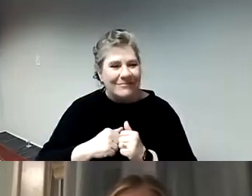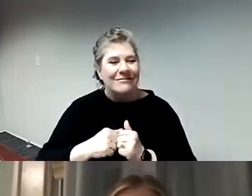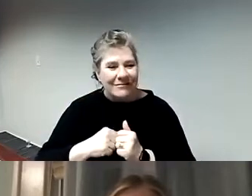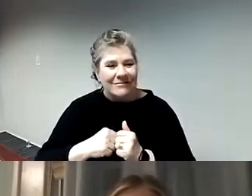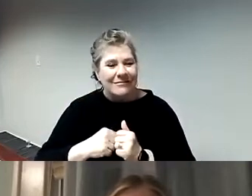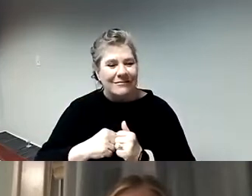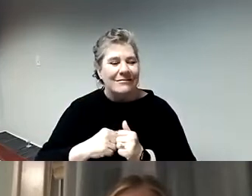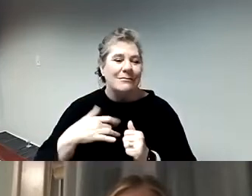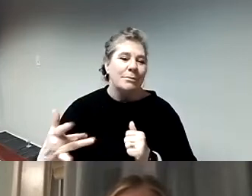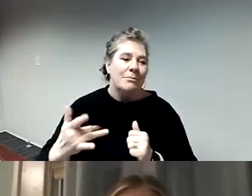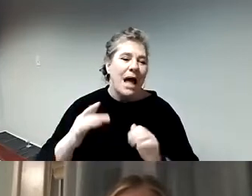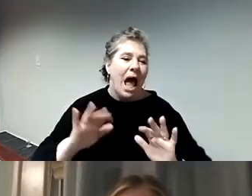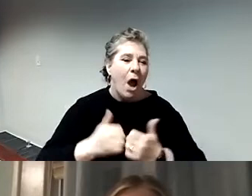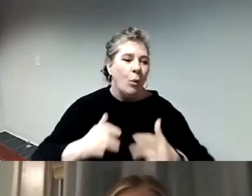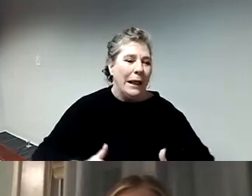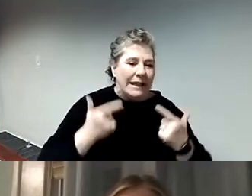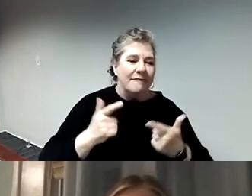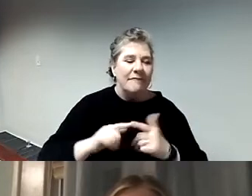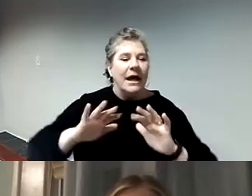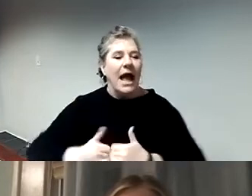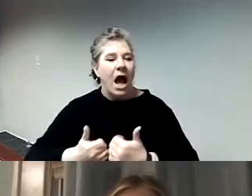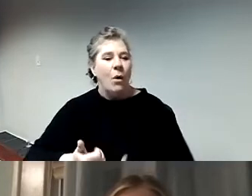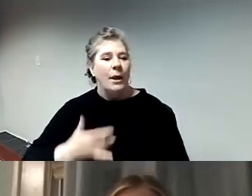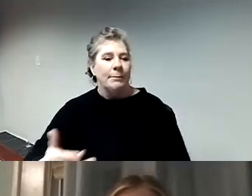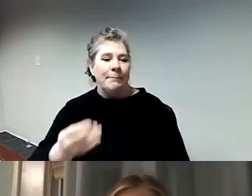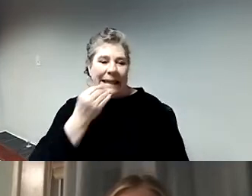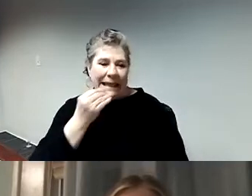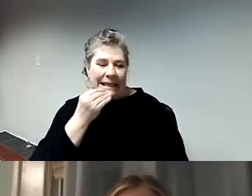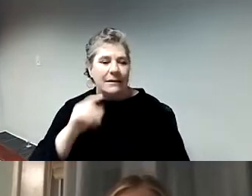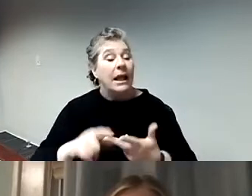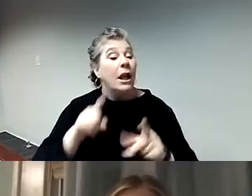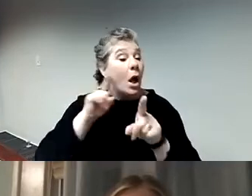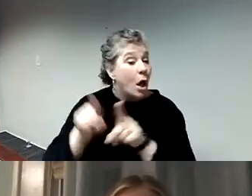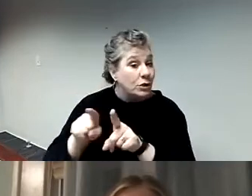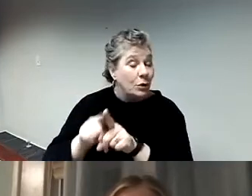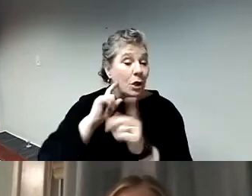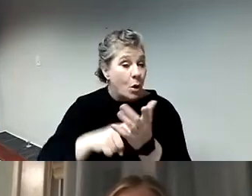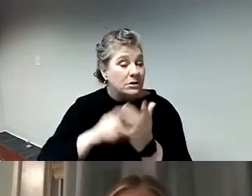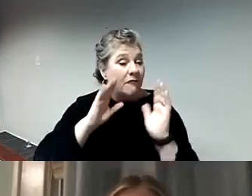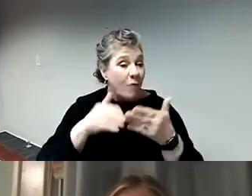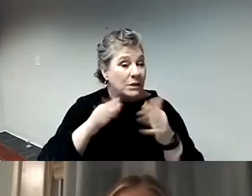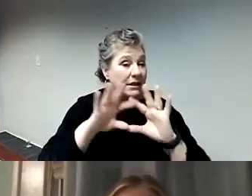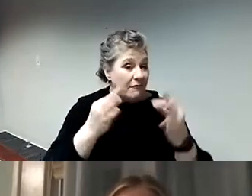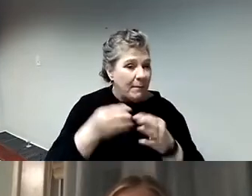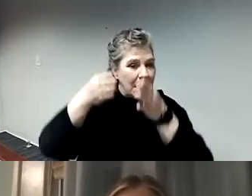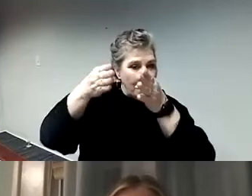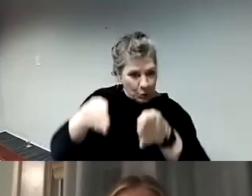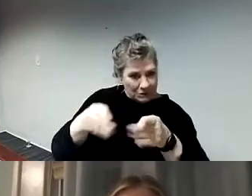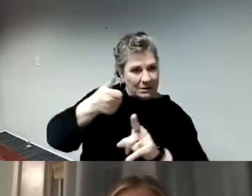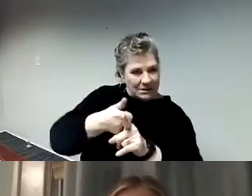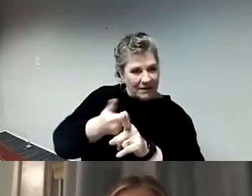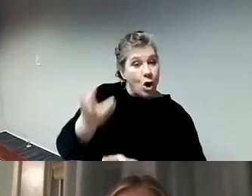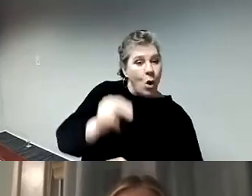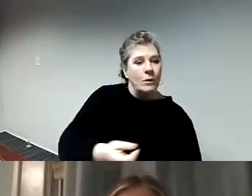ways of living, ways of eating, and then also knowing that we always want to focus on the family and the person as their own